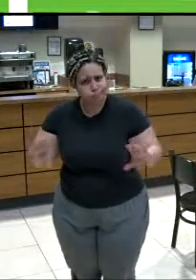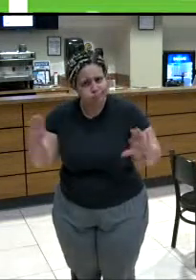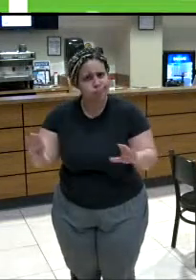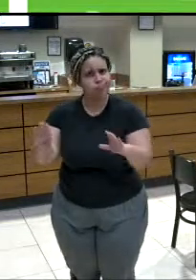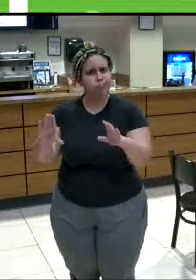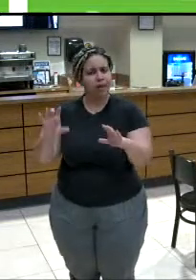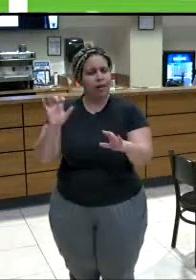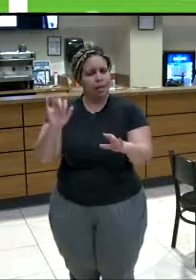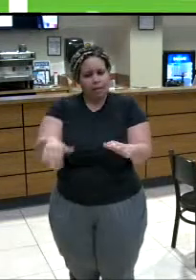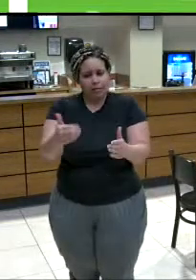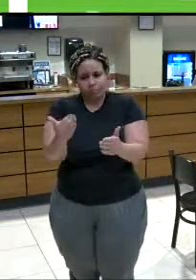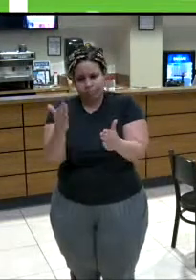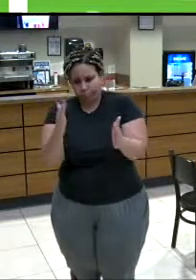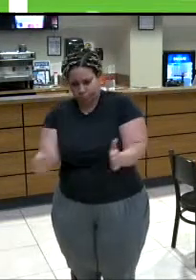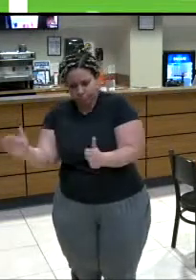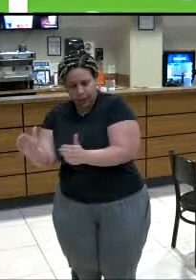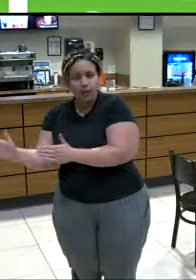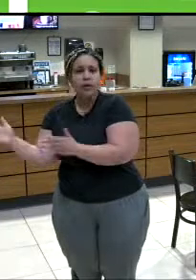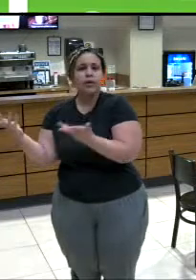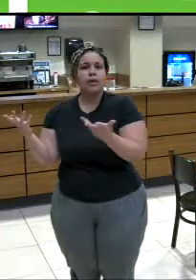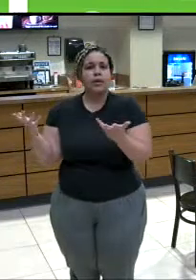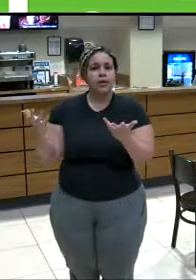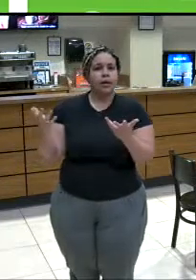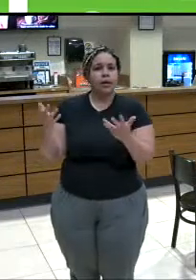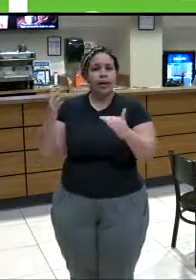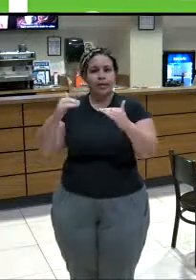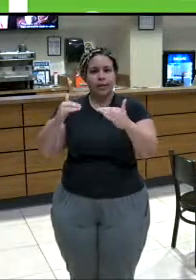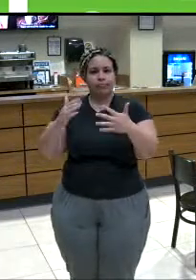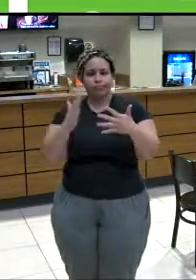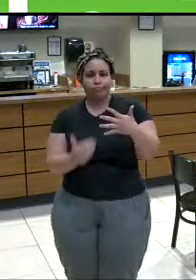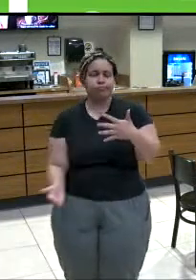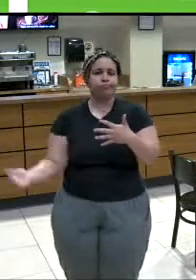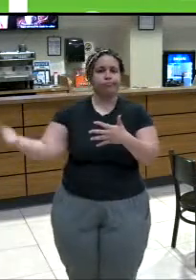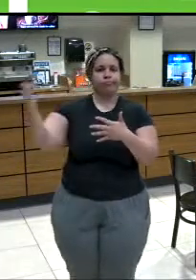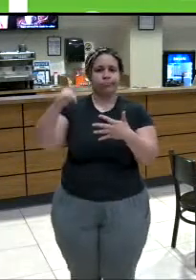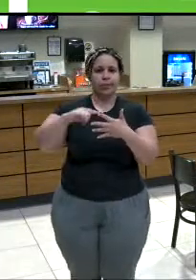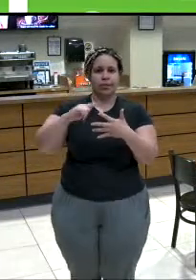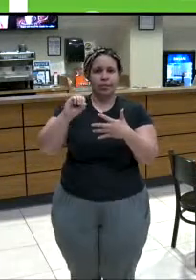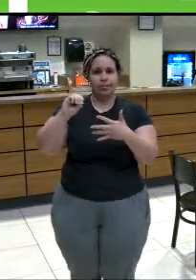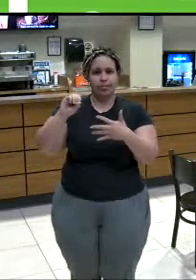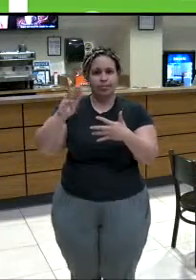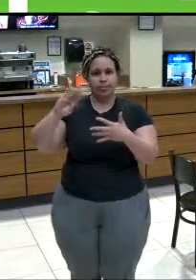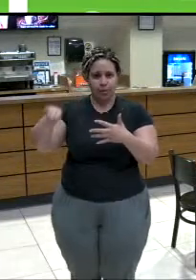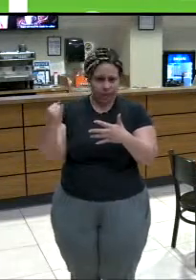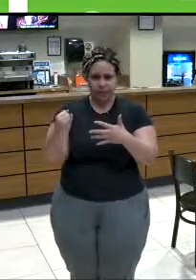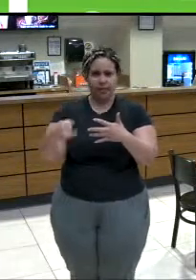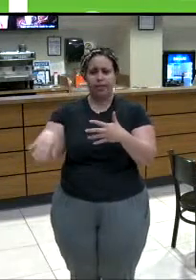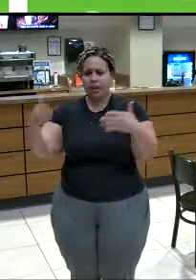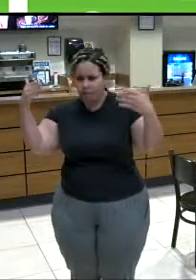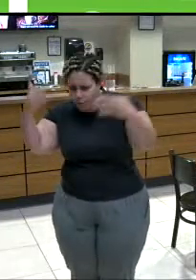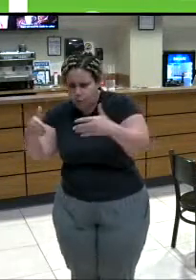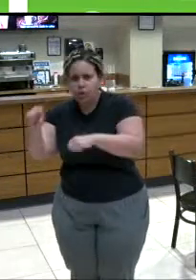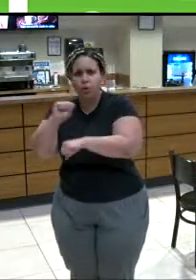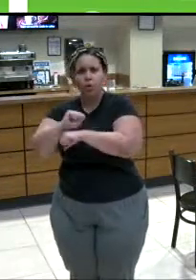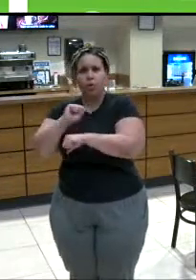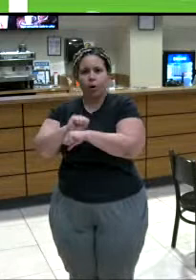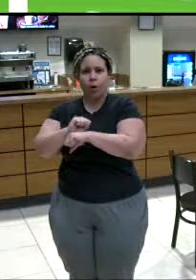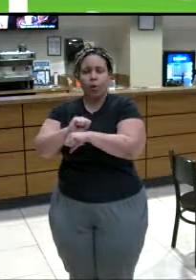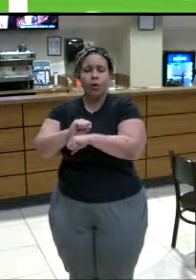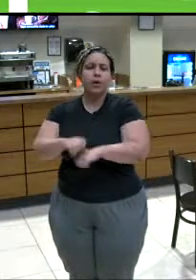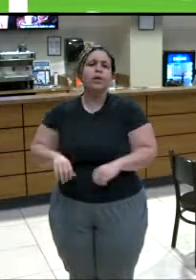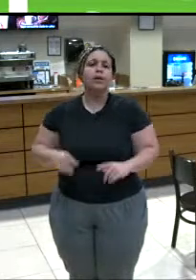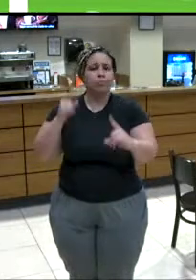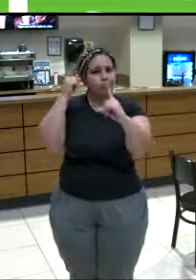objectives? And we believe that if we do those things, then we will be working on the goal. So that's just sort of